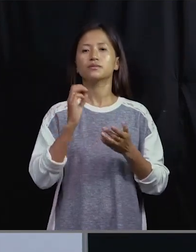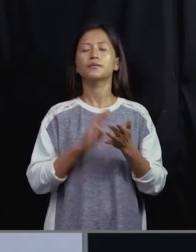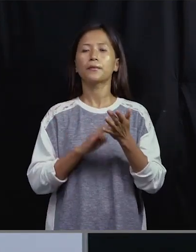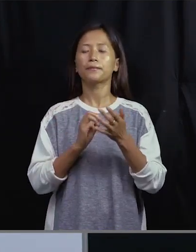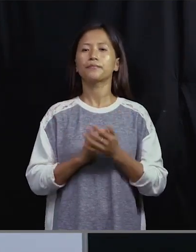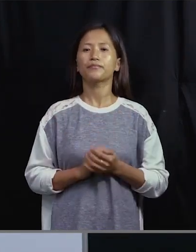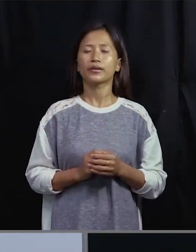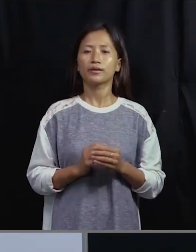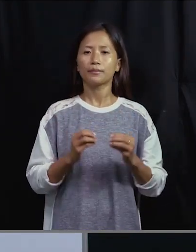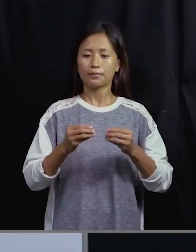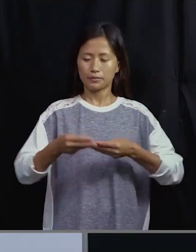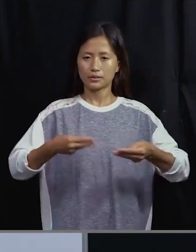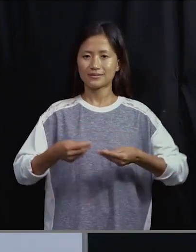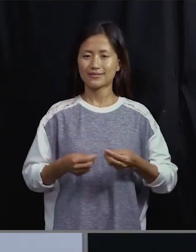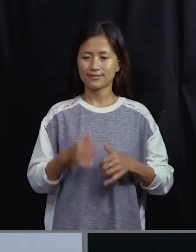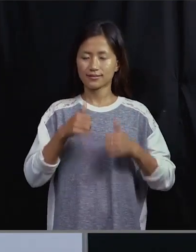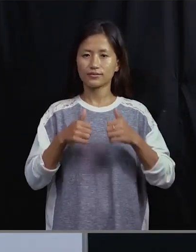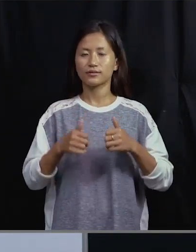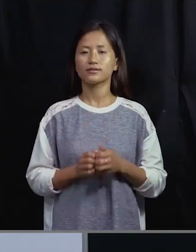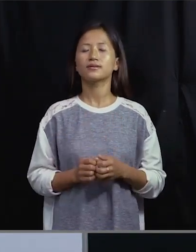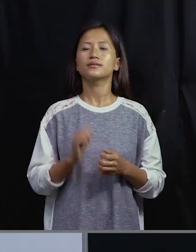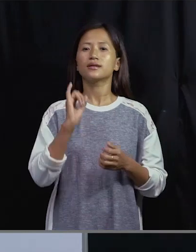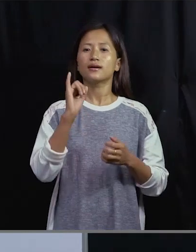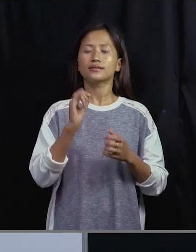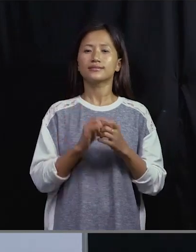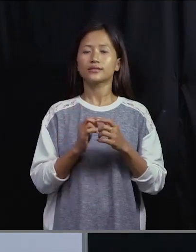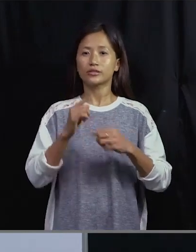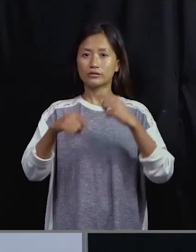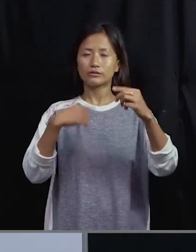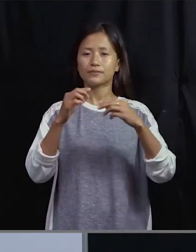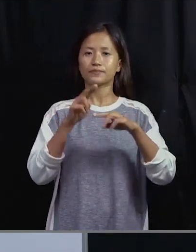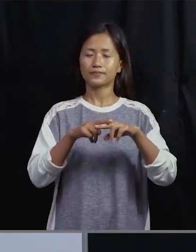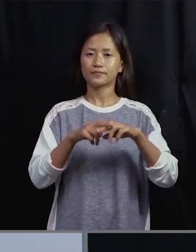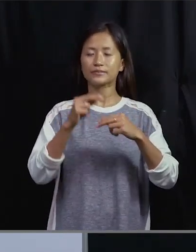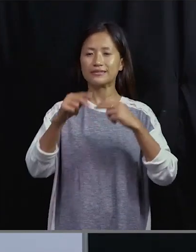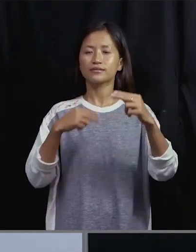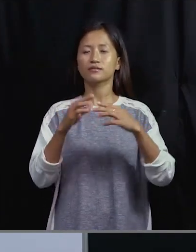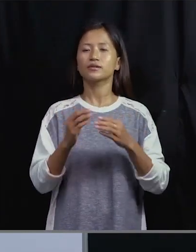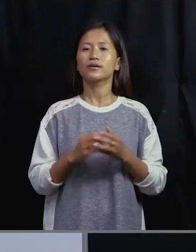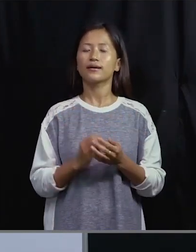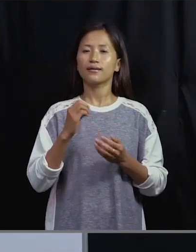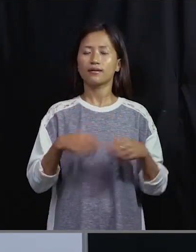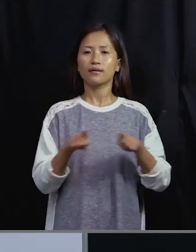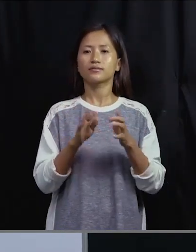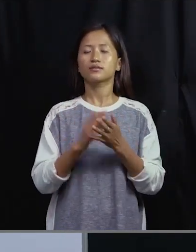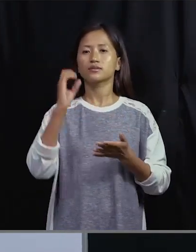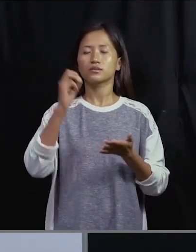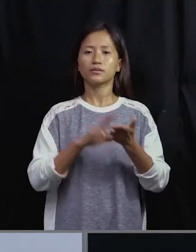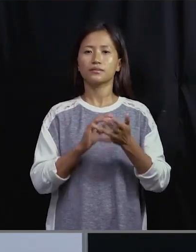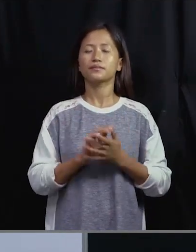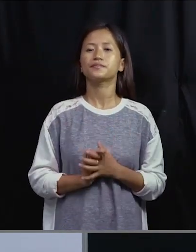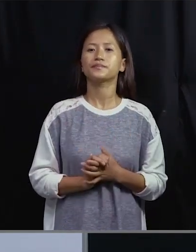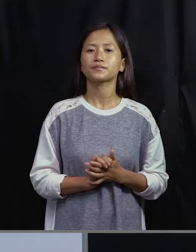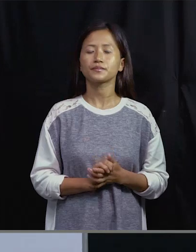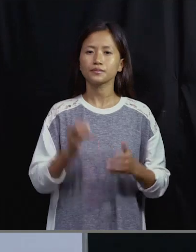So business activities can be divided into industry and commerce, okay? So why is it, we have put